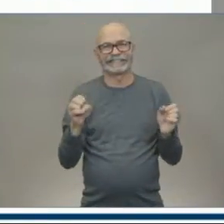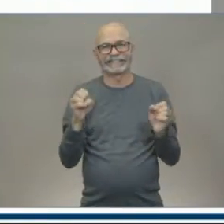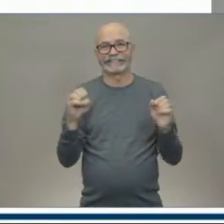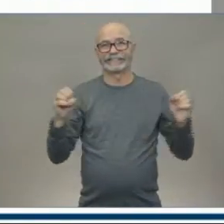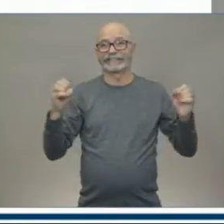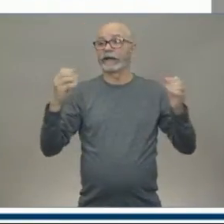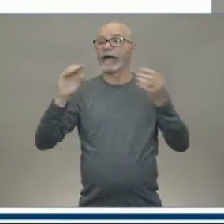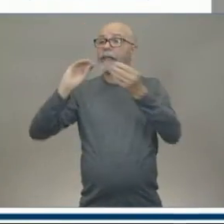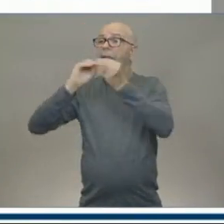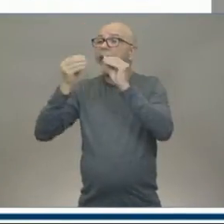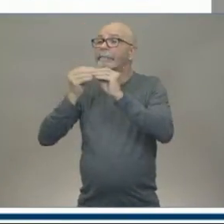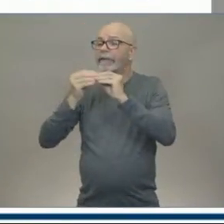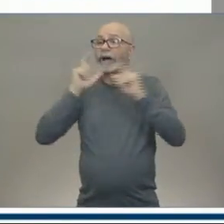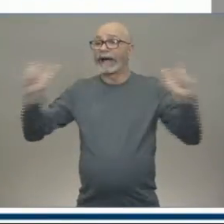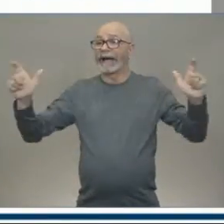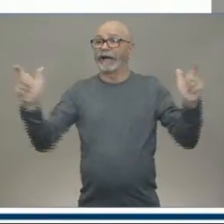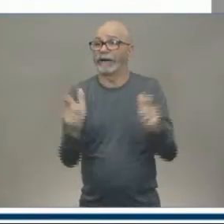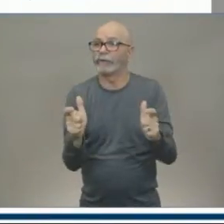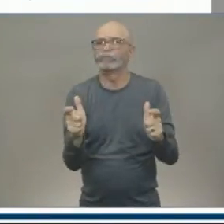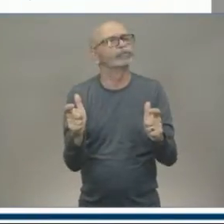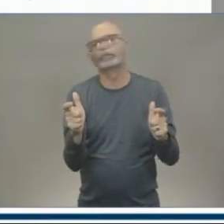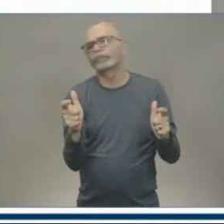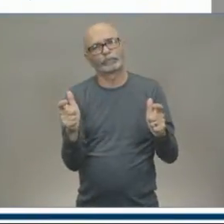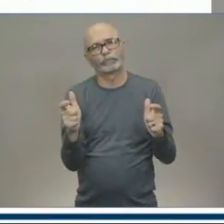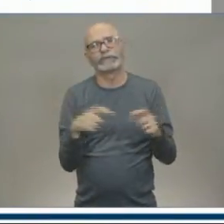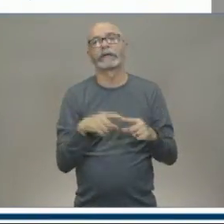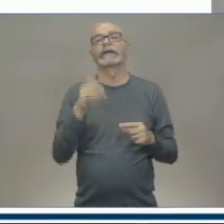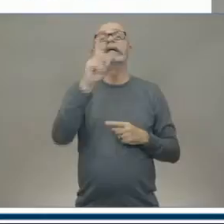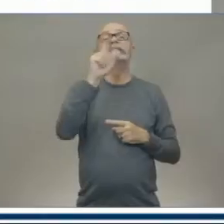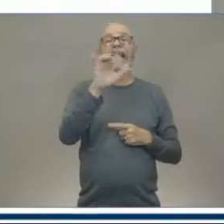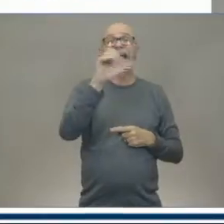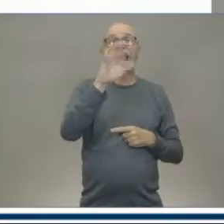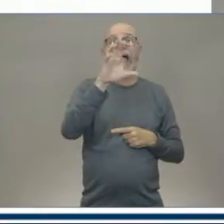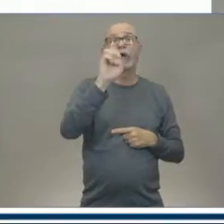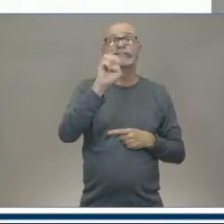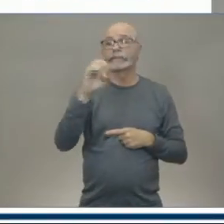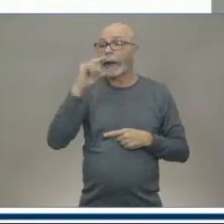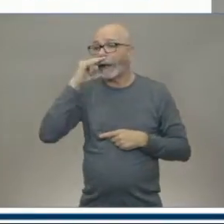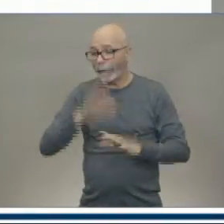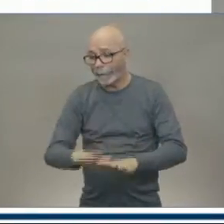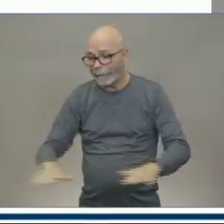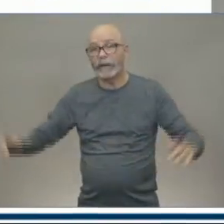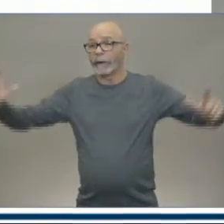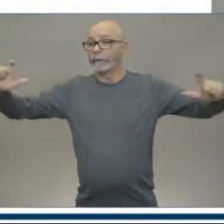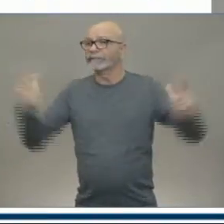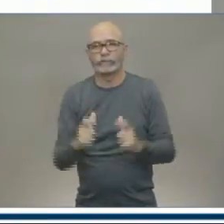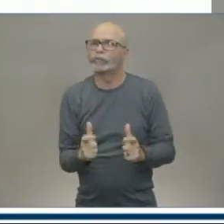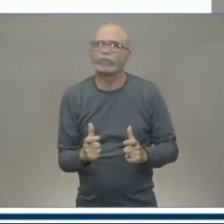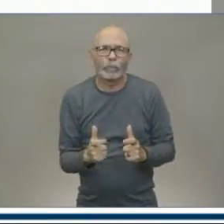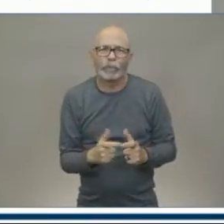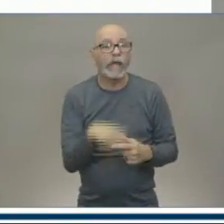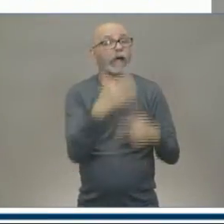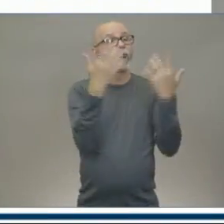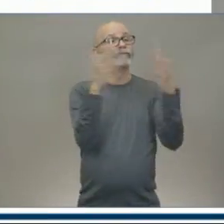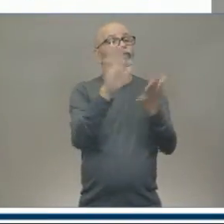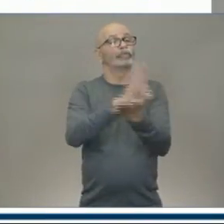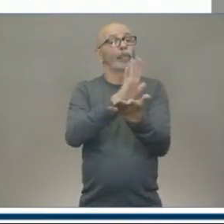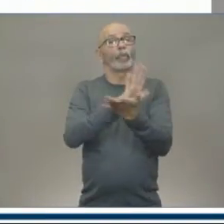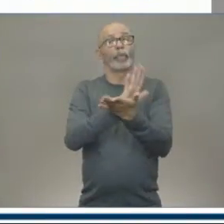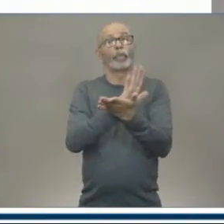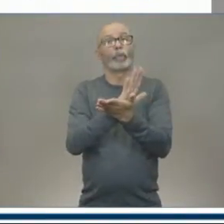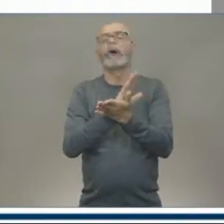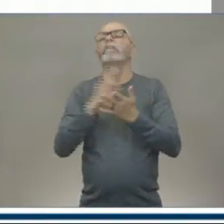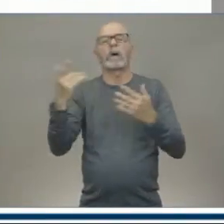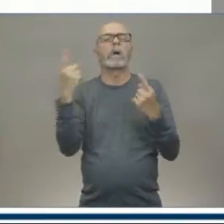allowed in groups in daycares, day camps, or before or after school programs. They remain at 15. We are not lowering the limit of 50